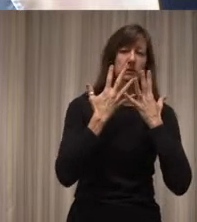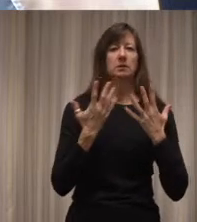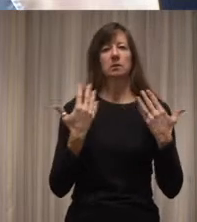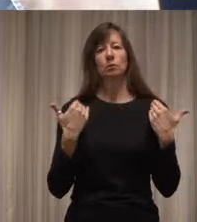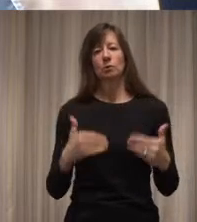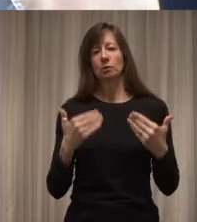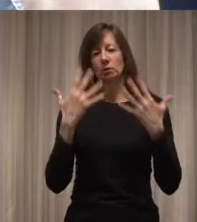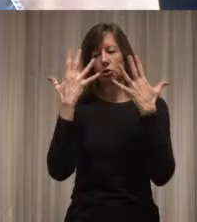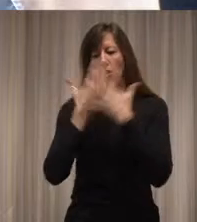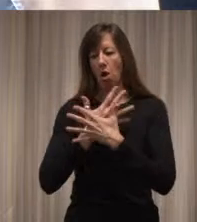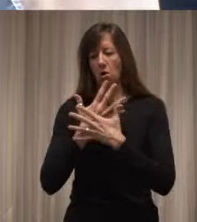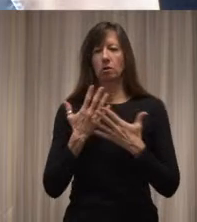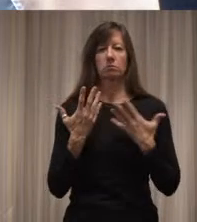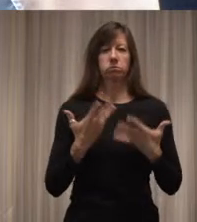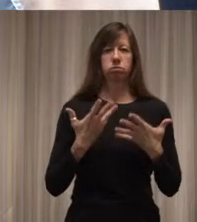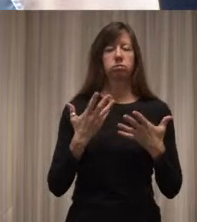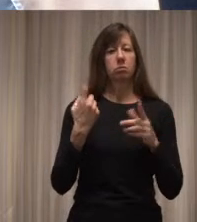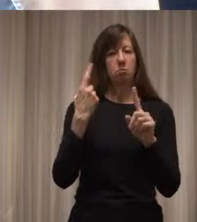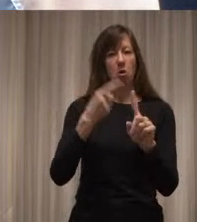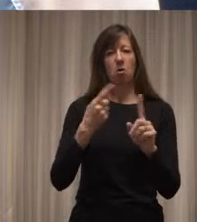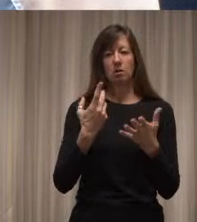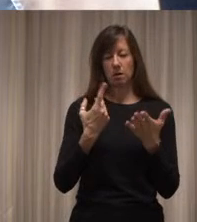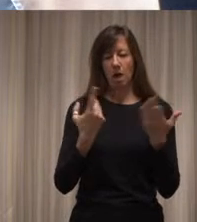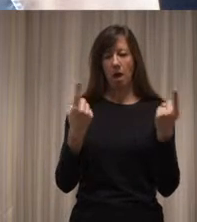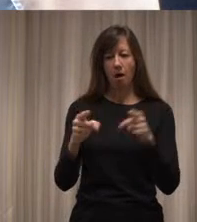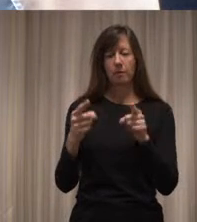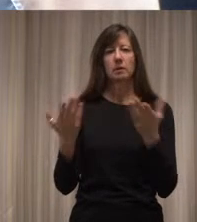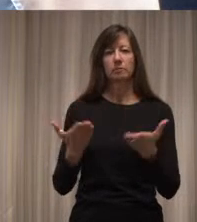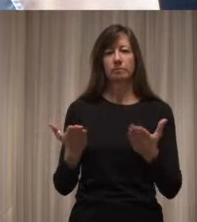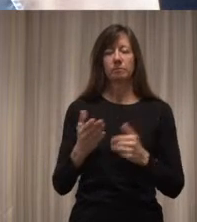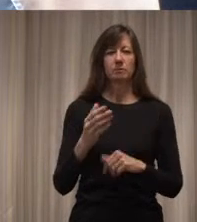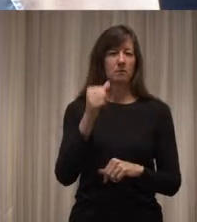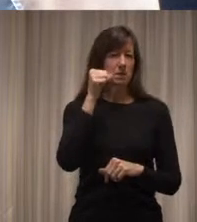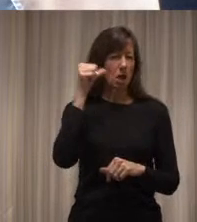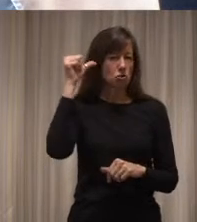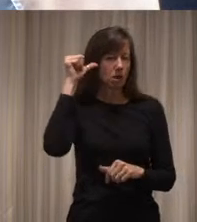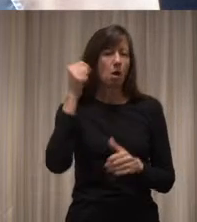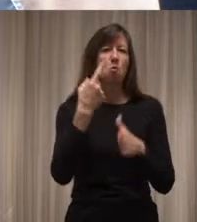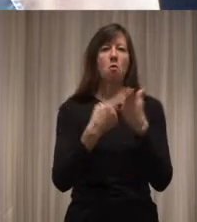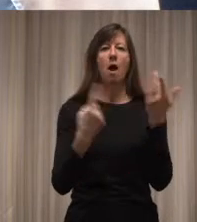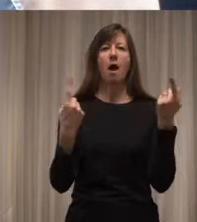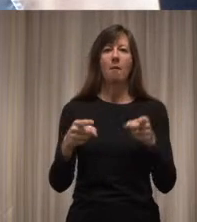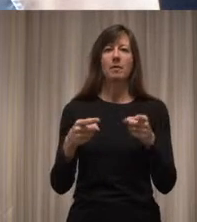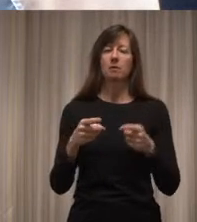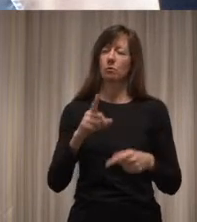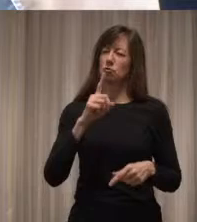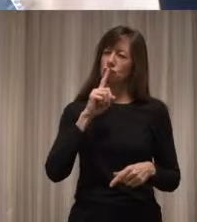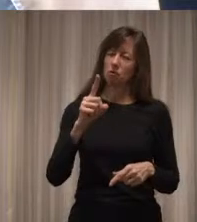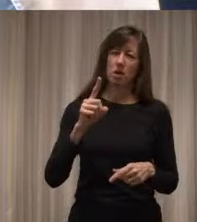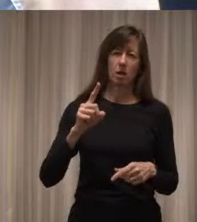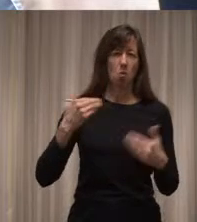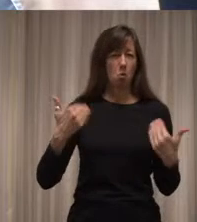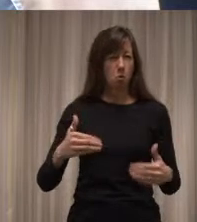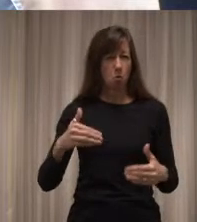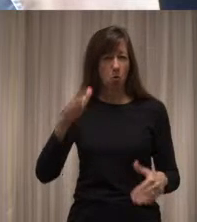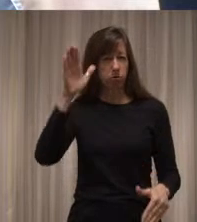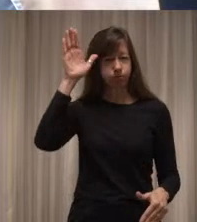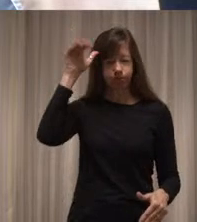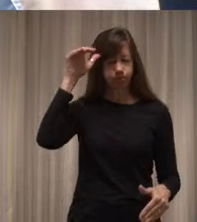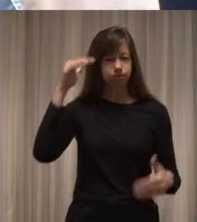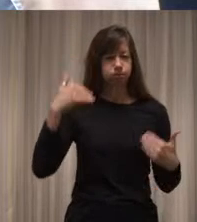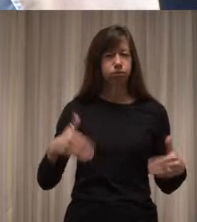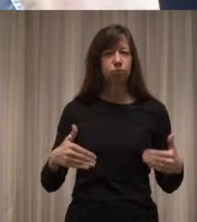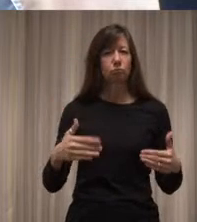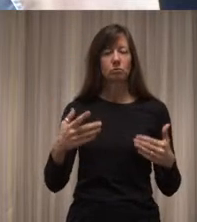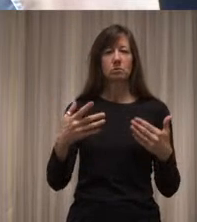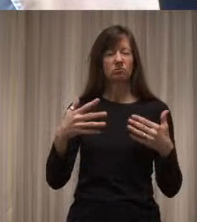I feel strongly that what happened yesterday was a brazen insurrection, that it is an affront